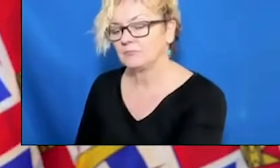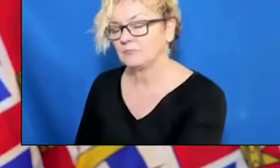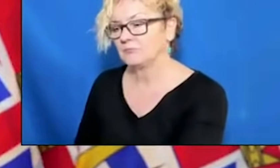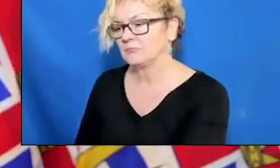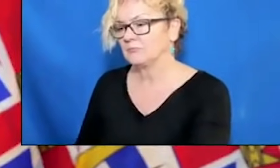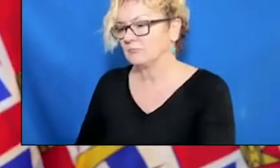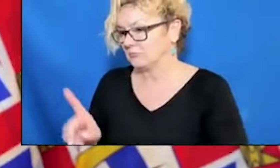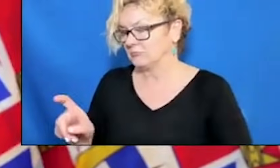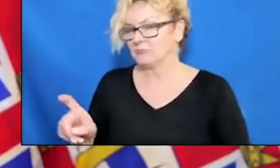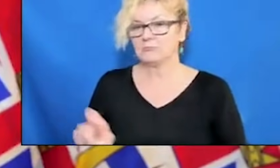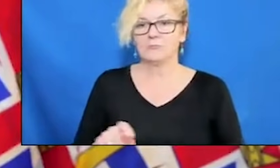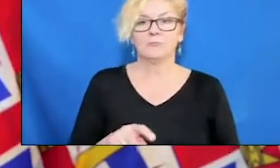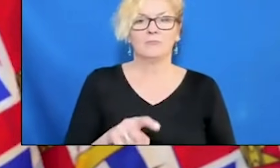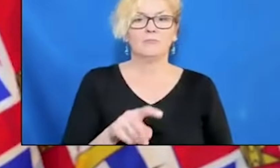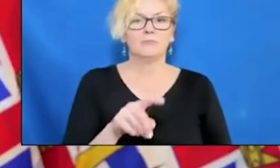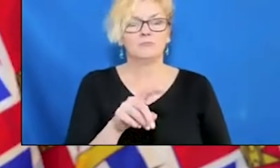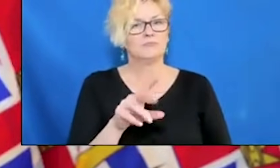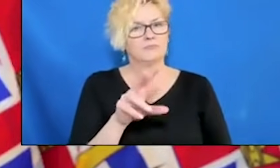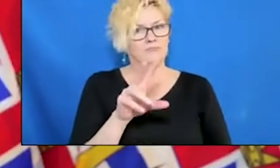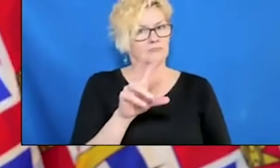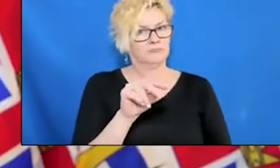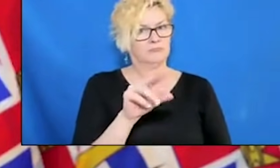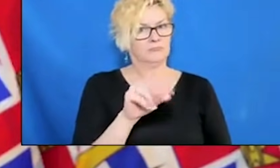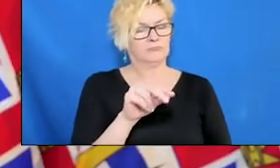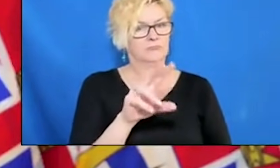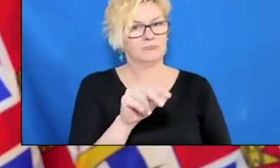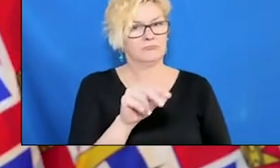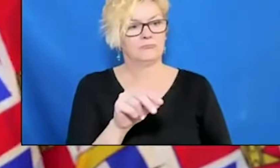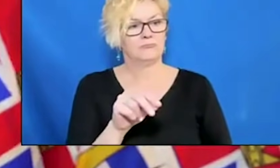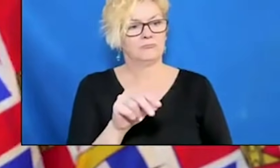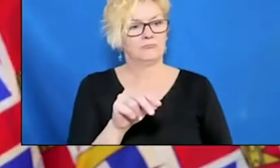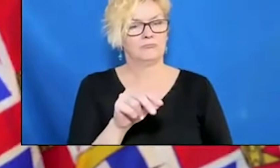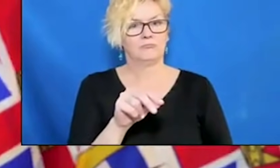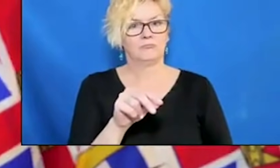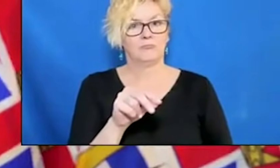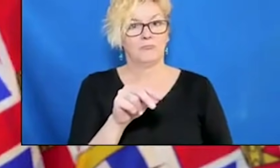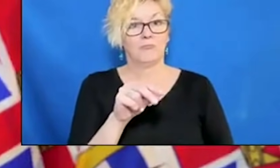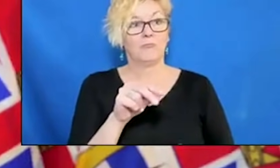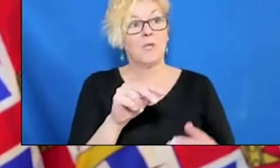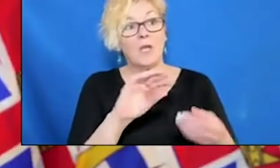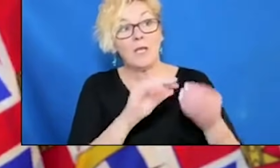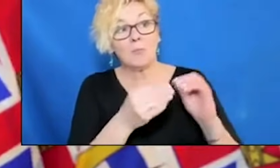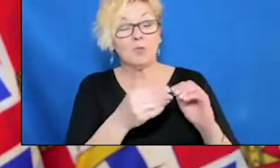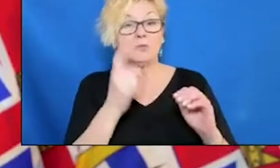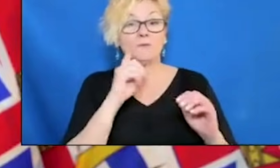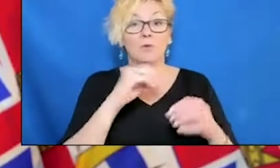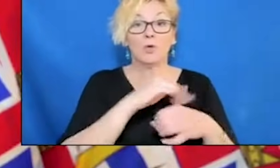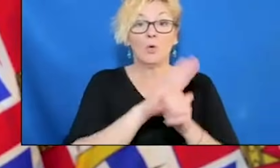not seeing transmission in greater numbers. We know that the safety plans in schools are